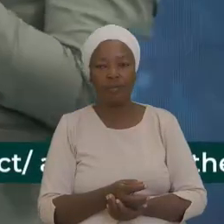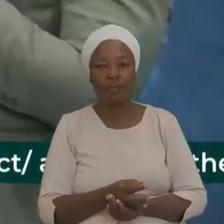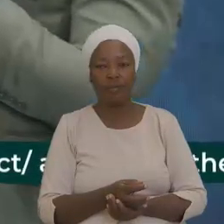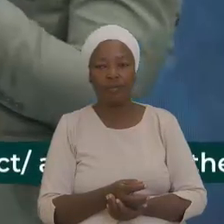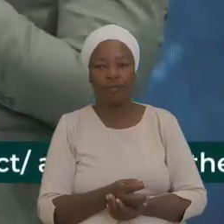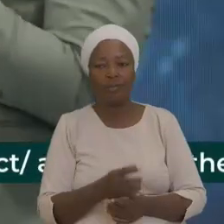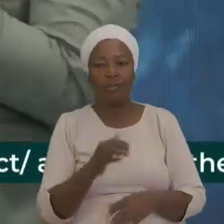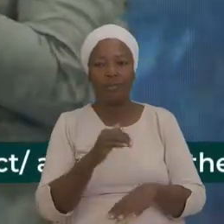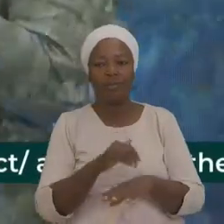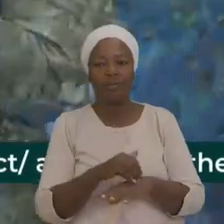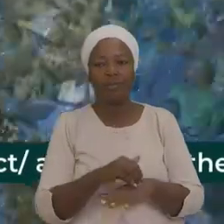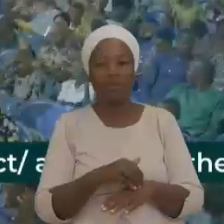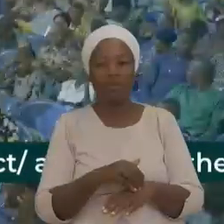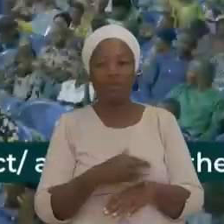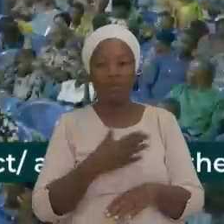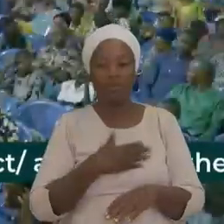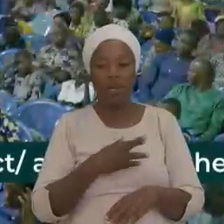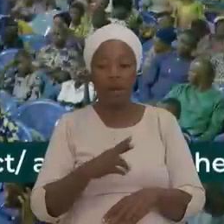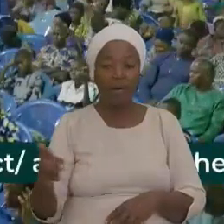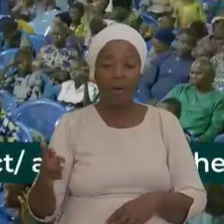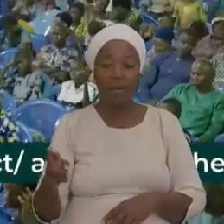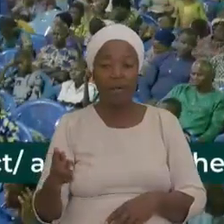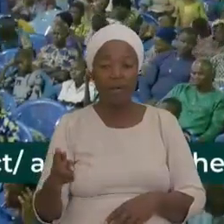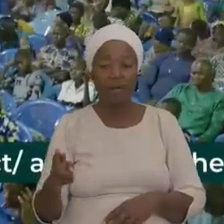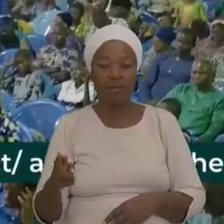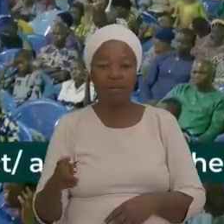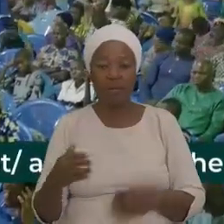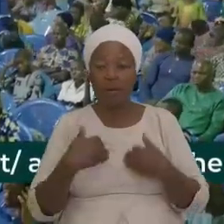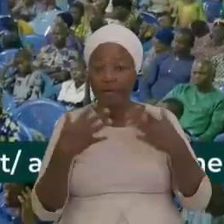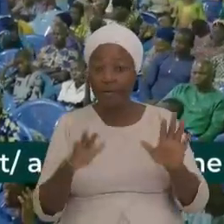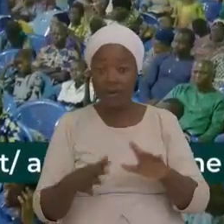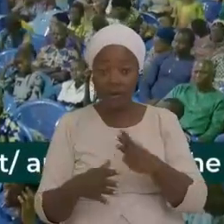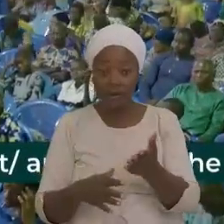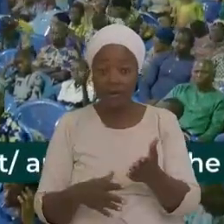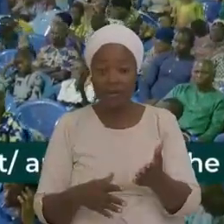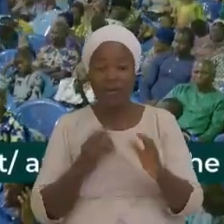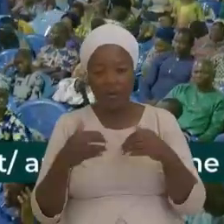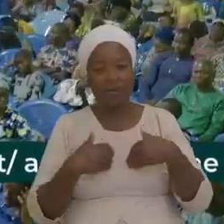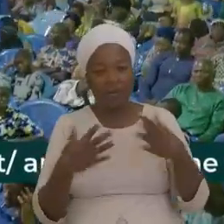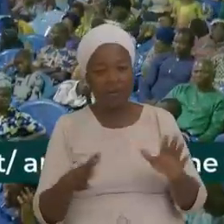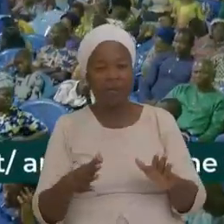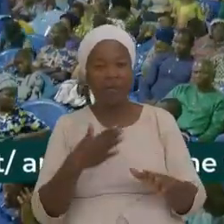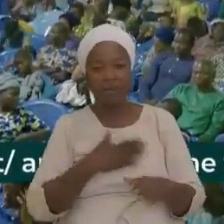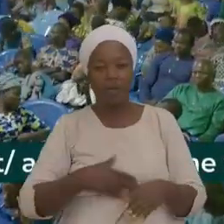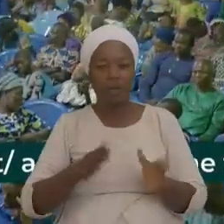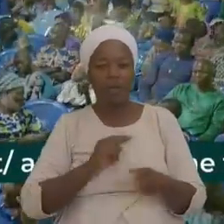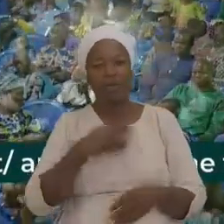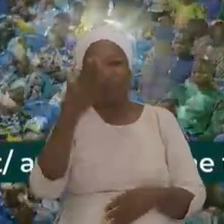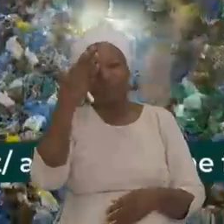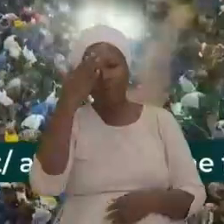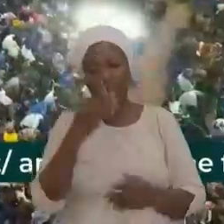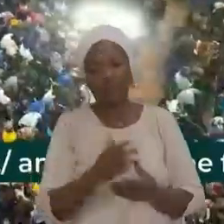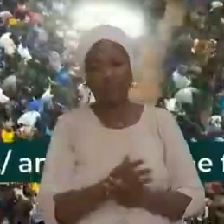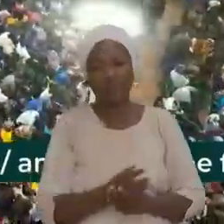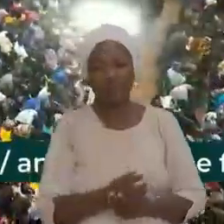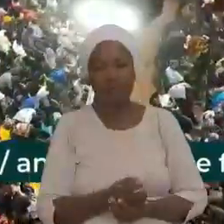At my right hand side. Have you finished there? If you are finished, can you let us know?